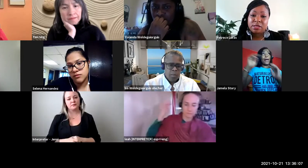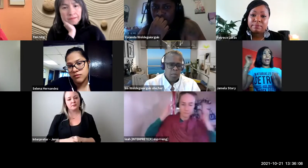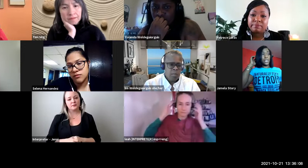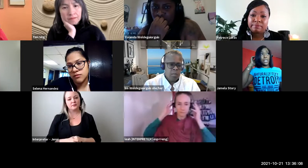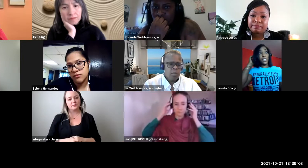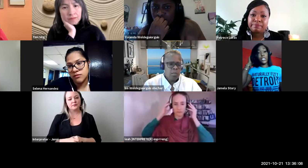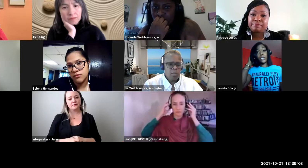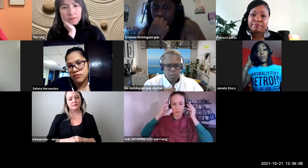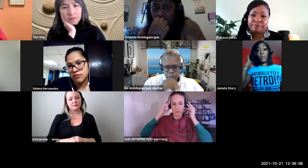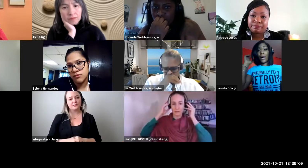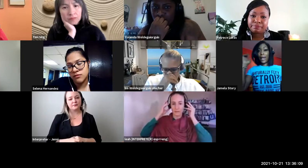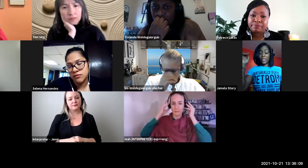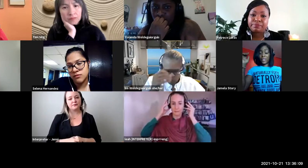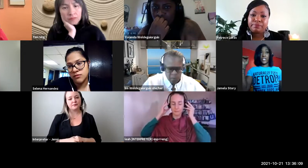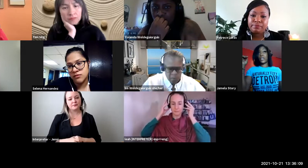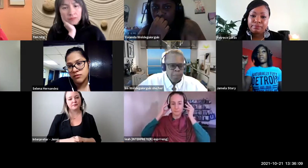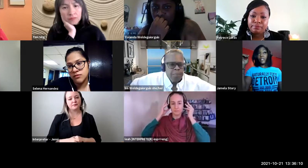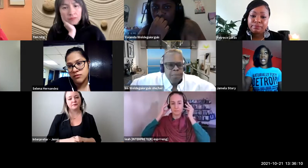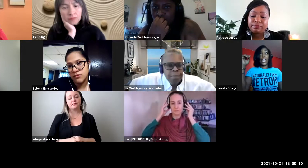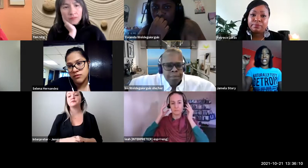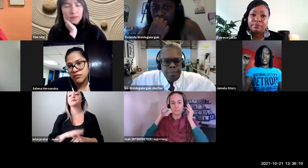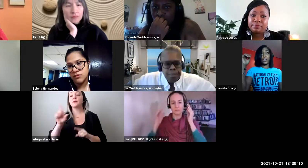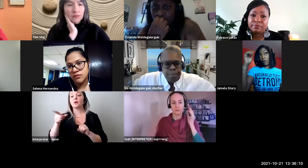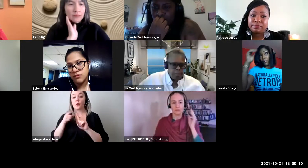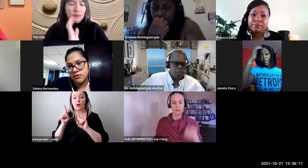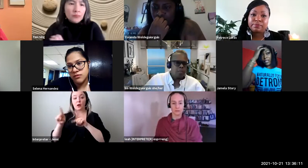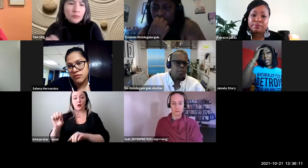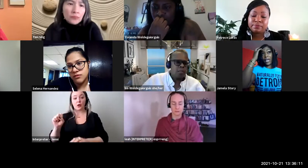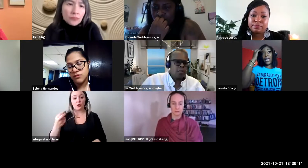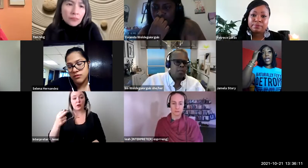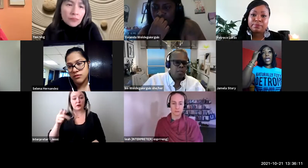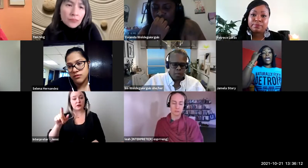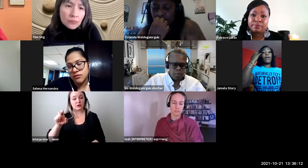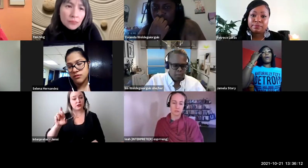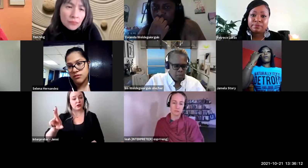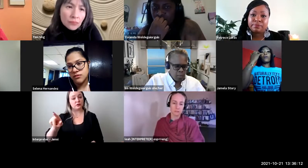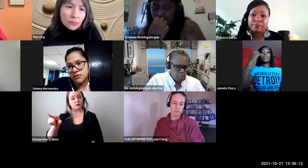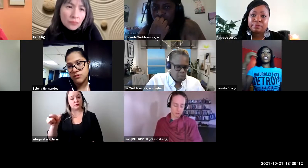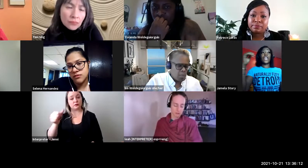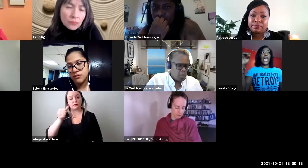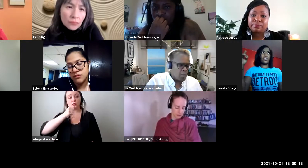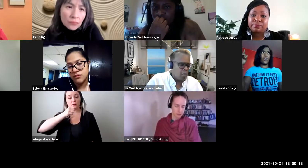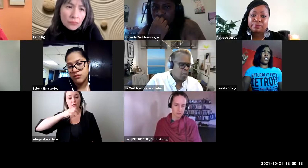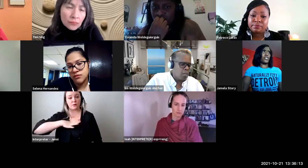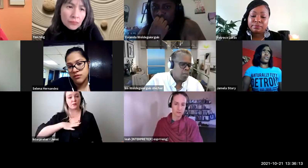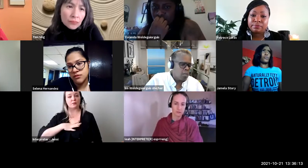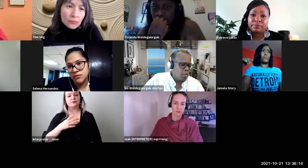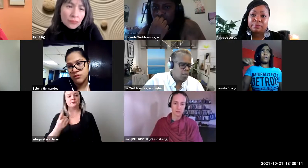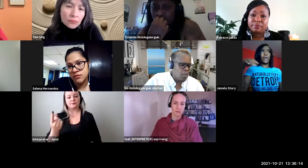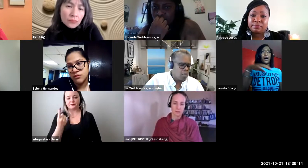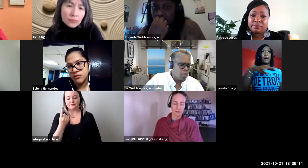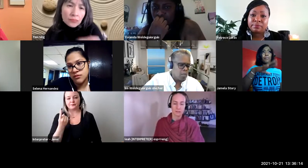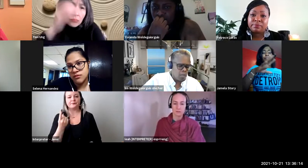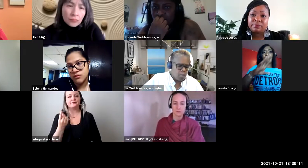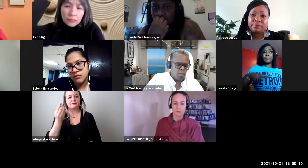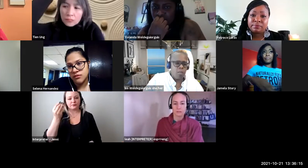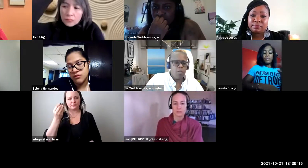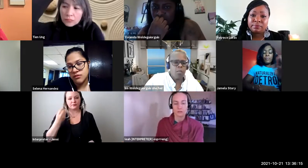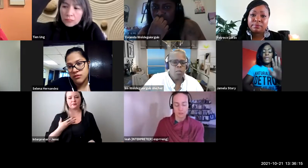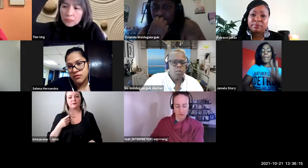So while I was in the shelter, the lady told me that she had talked